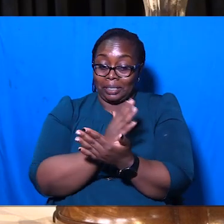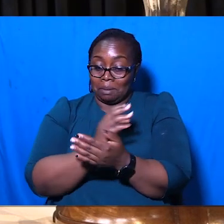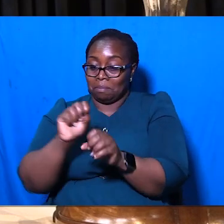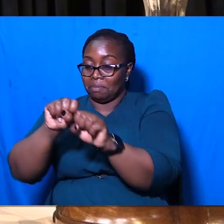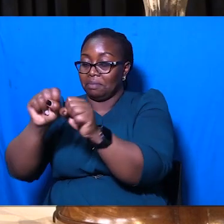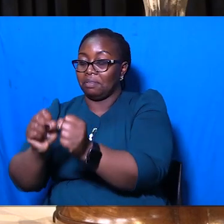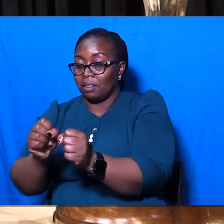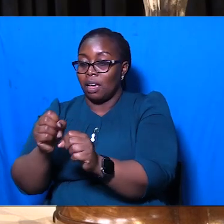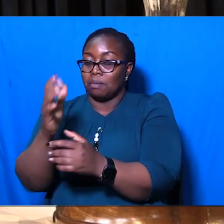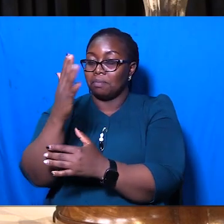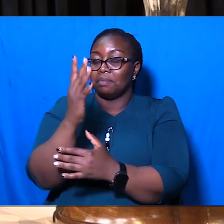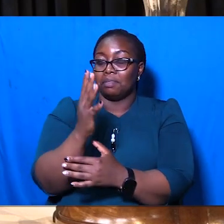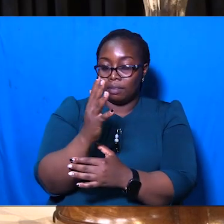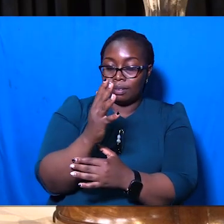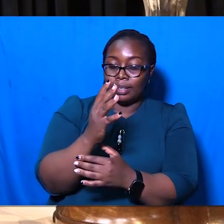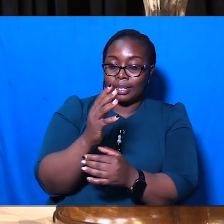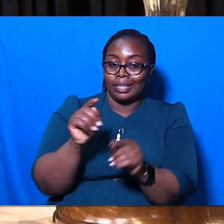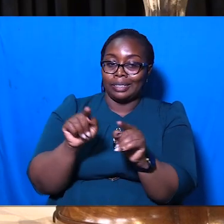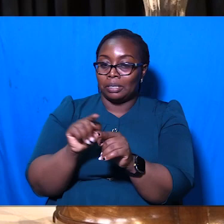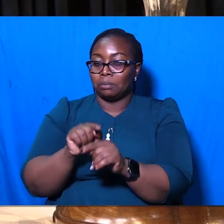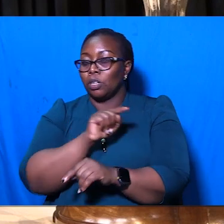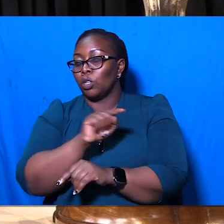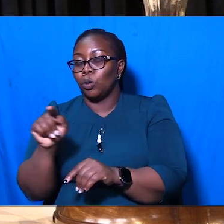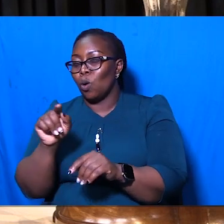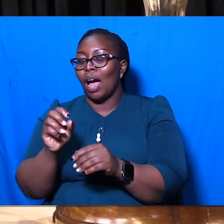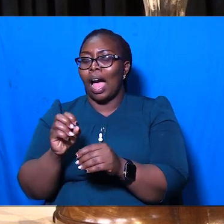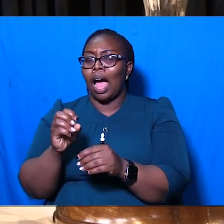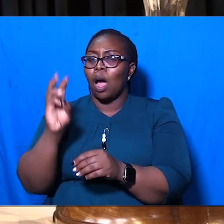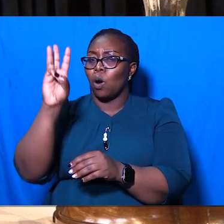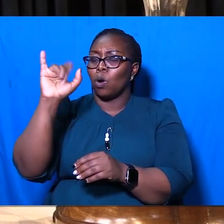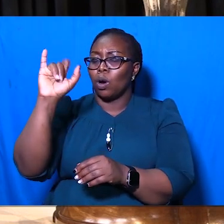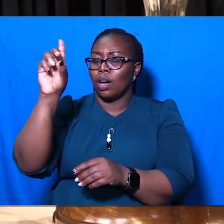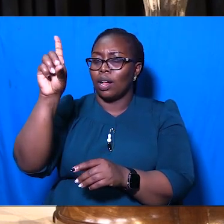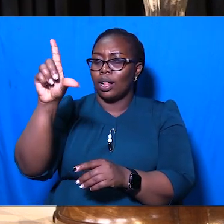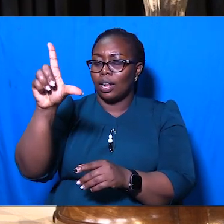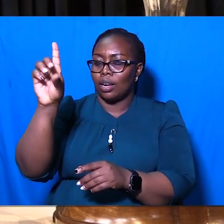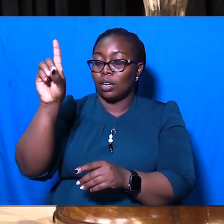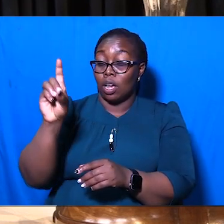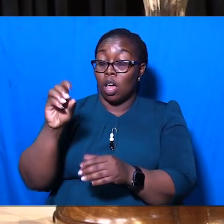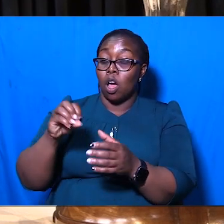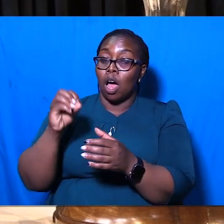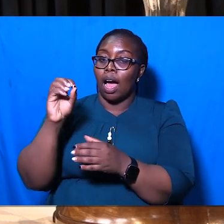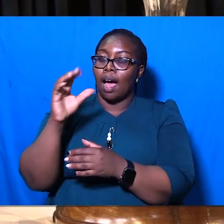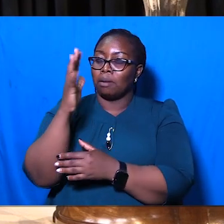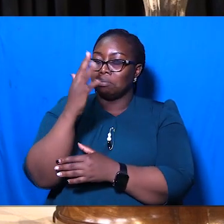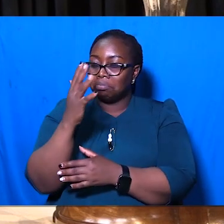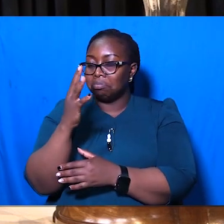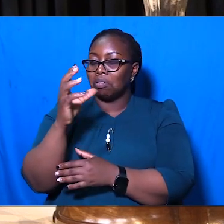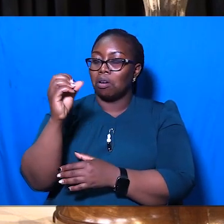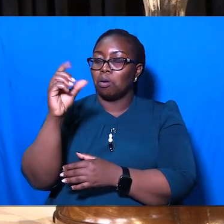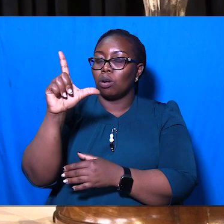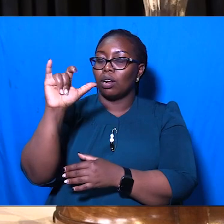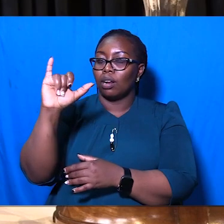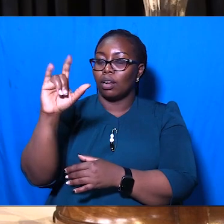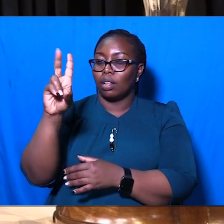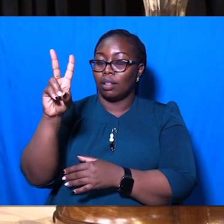off, and you, being a wild olive tree, were grafted among them, and with them became a